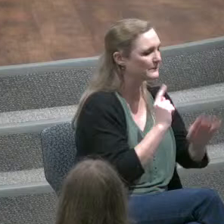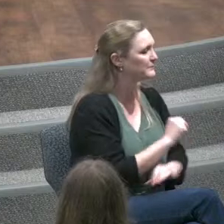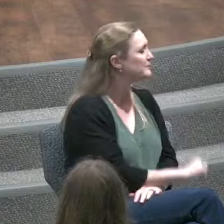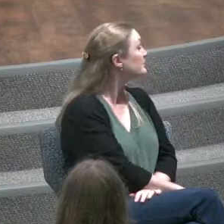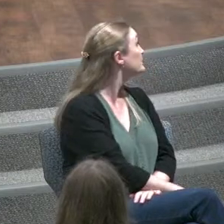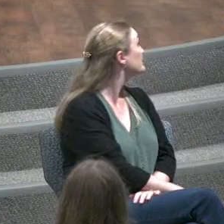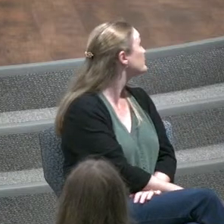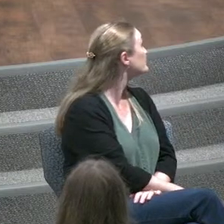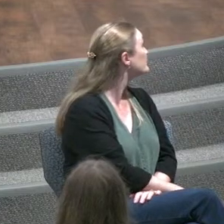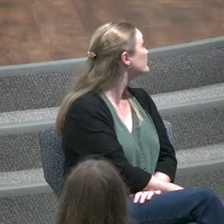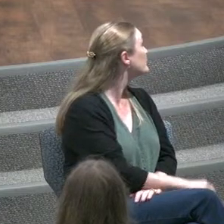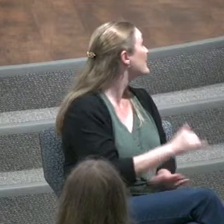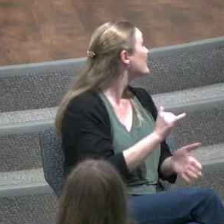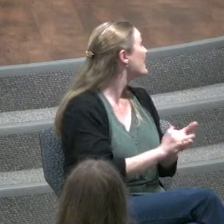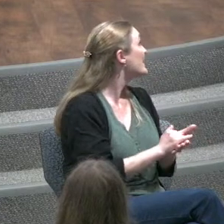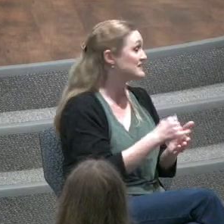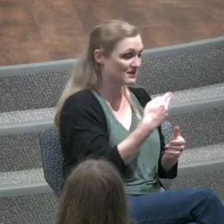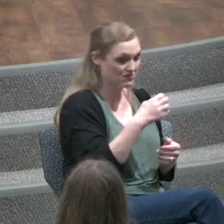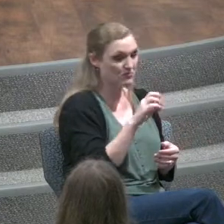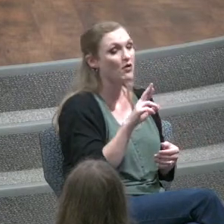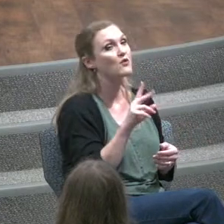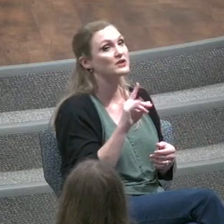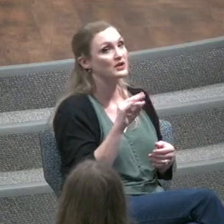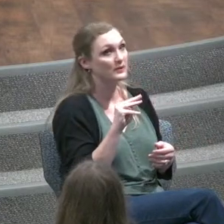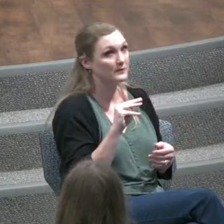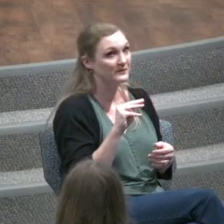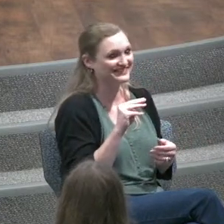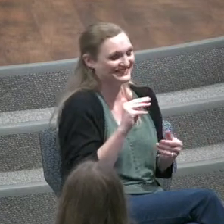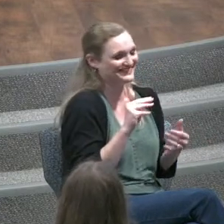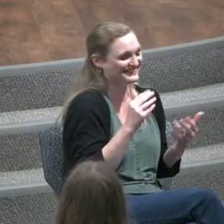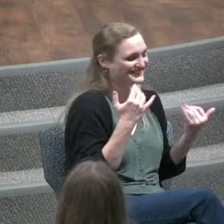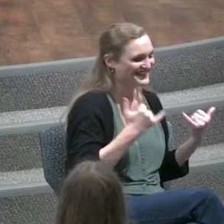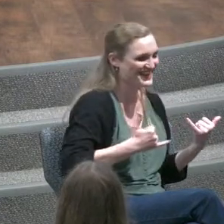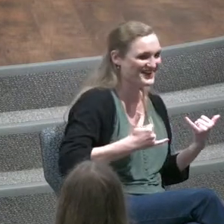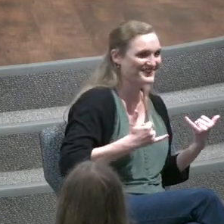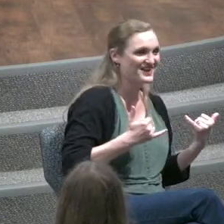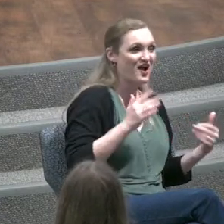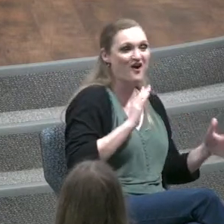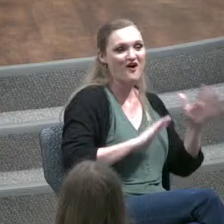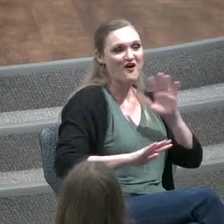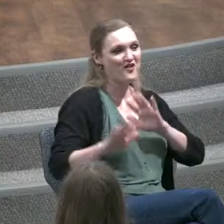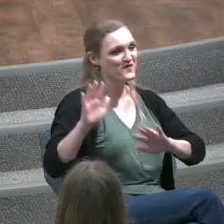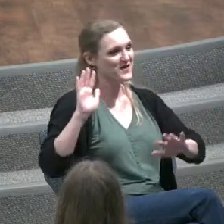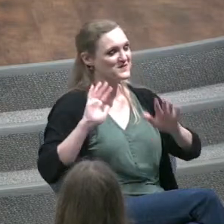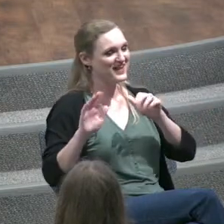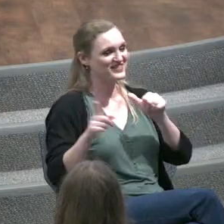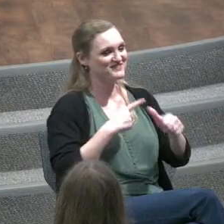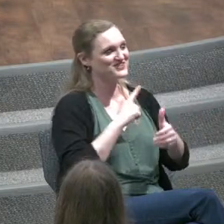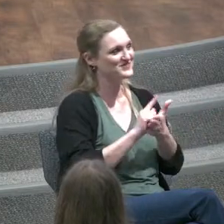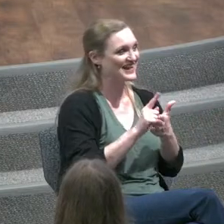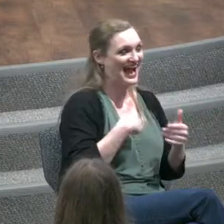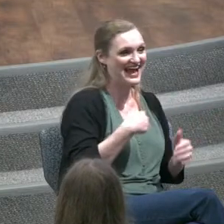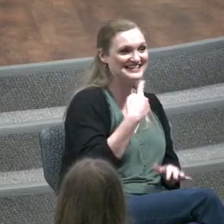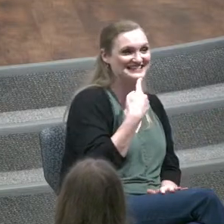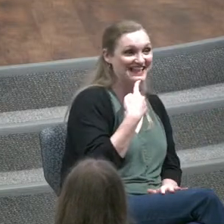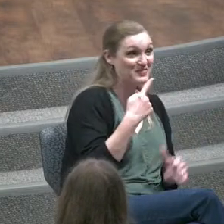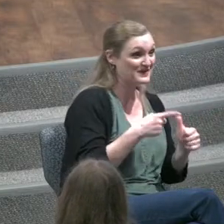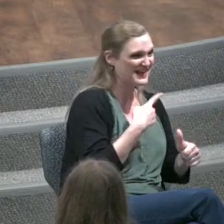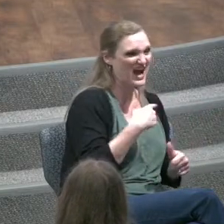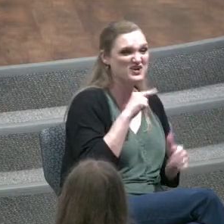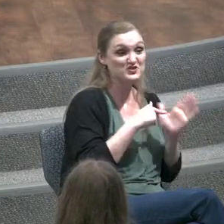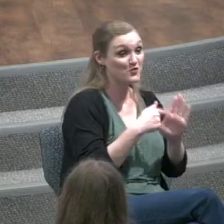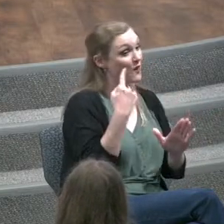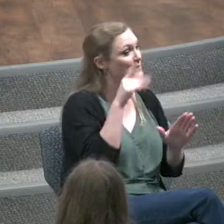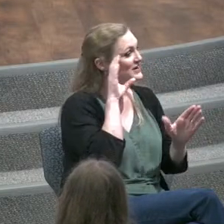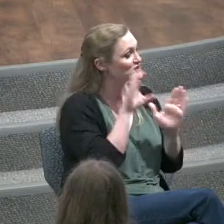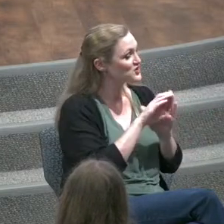minute. But this is Herodium. Now, going all the way back to the beginning where, again, I said at the beginning, I'm going to